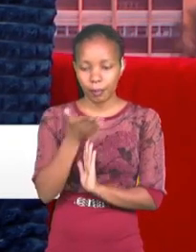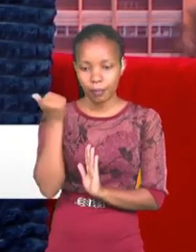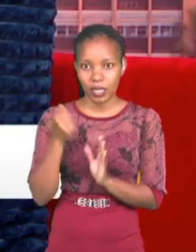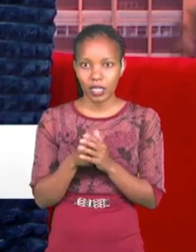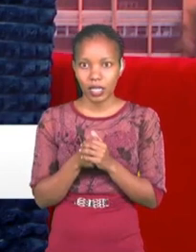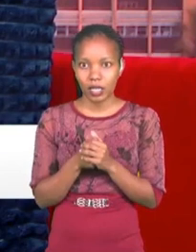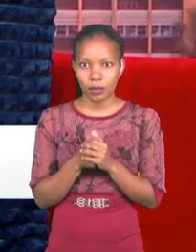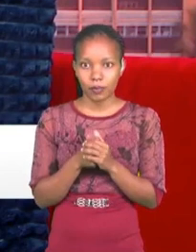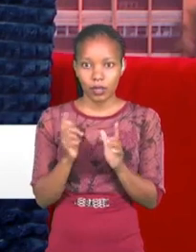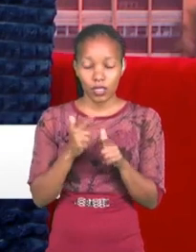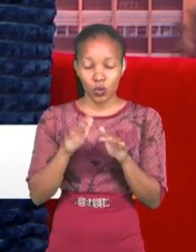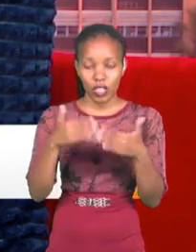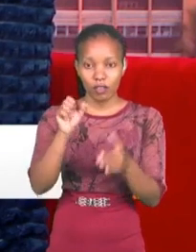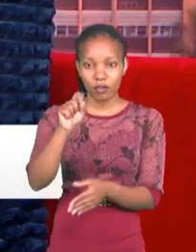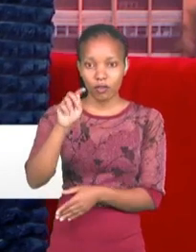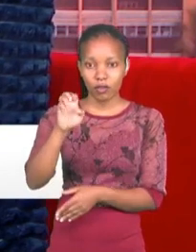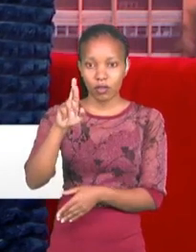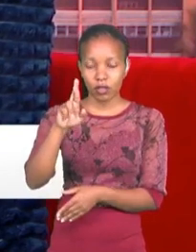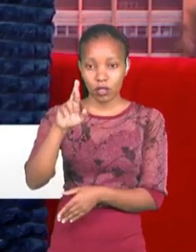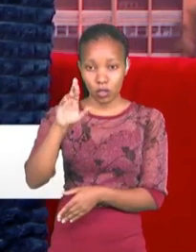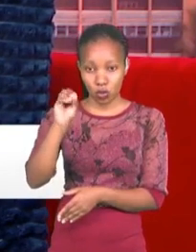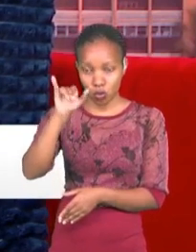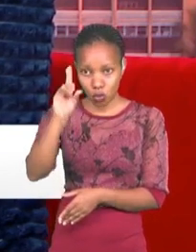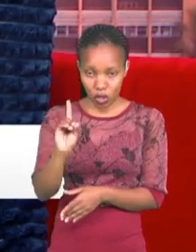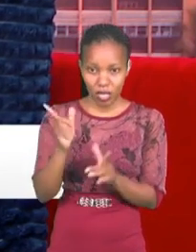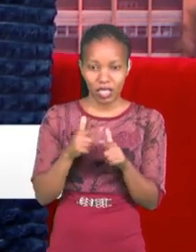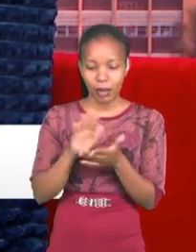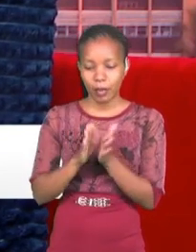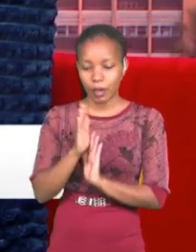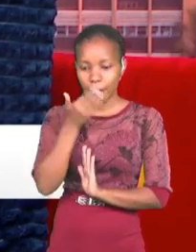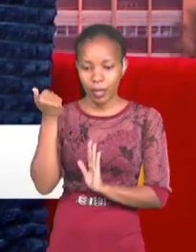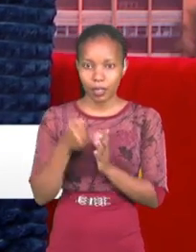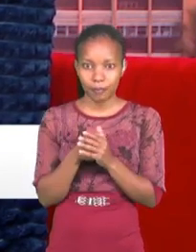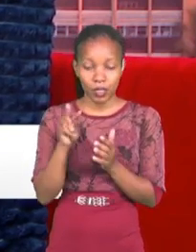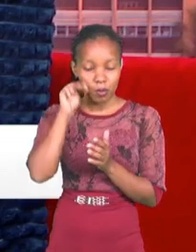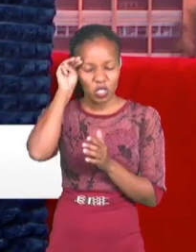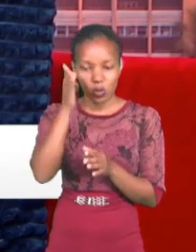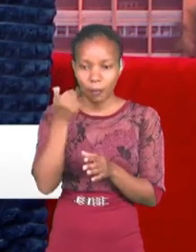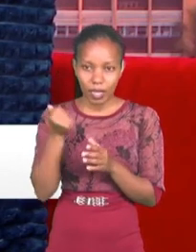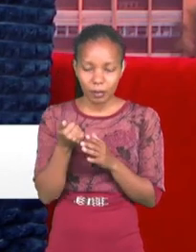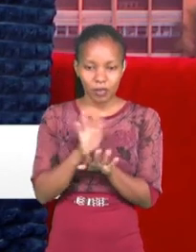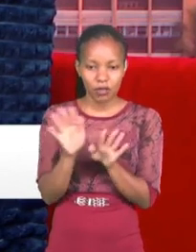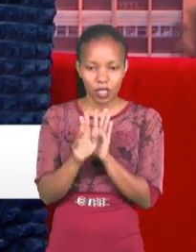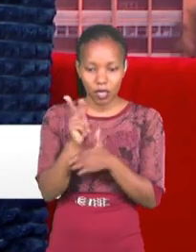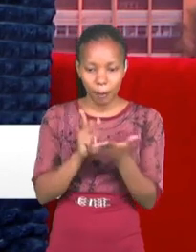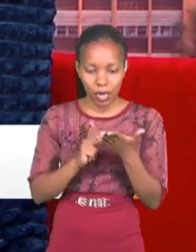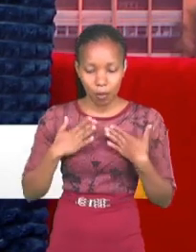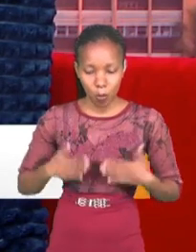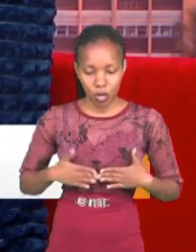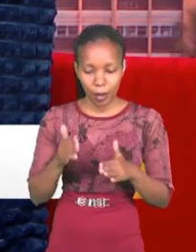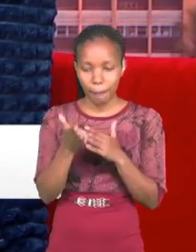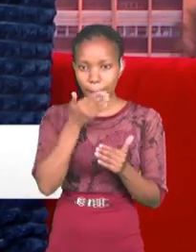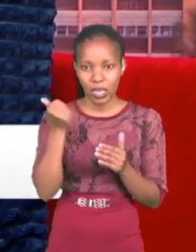generally a steroid to mother. After that, lung maturity is better, brain maturity is better, and intestinal maturity is better.